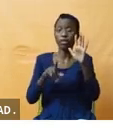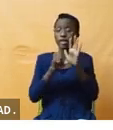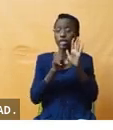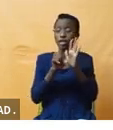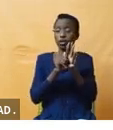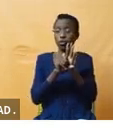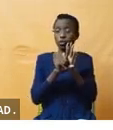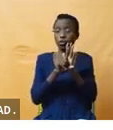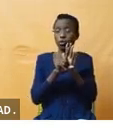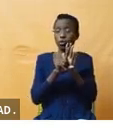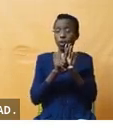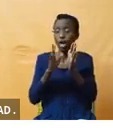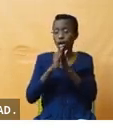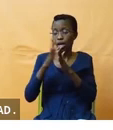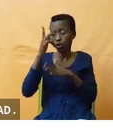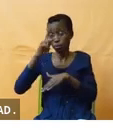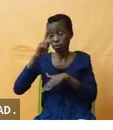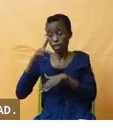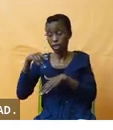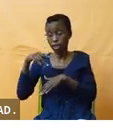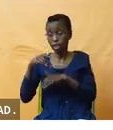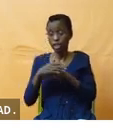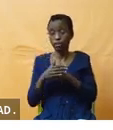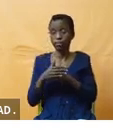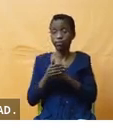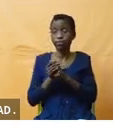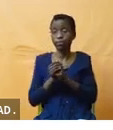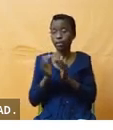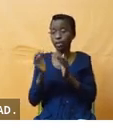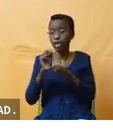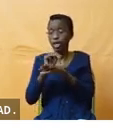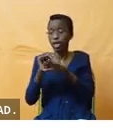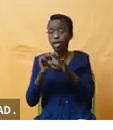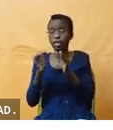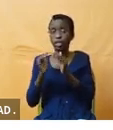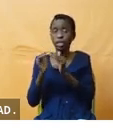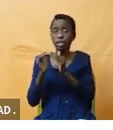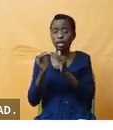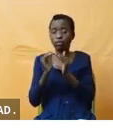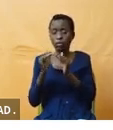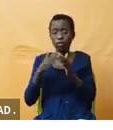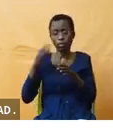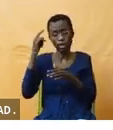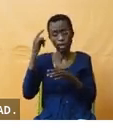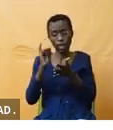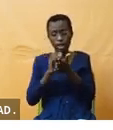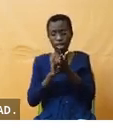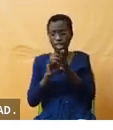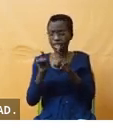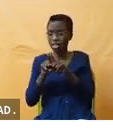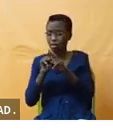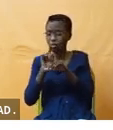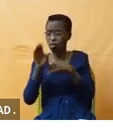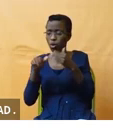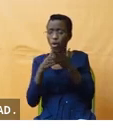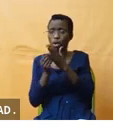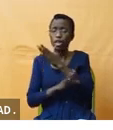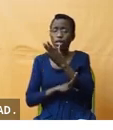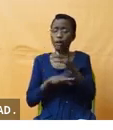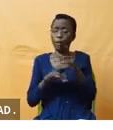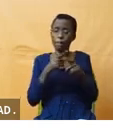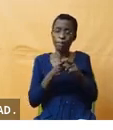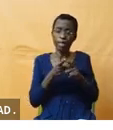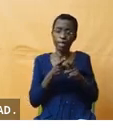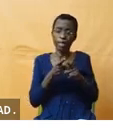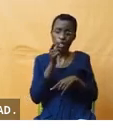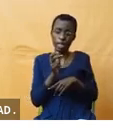legislative and policy requirements or instruments at national level, I found this to be quite similar in all the countries. But if you look at